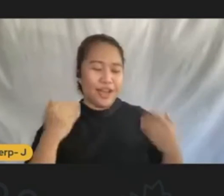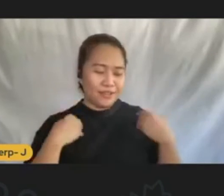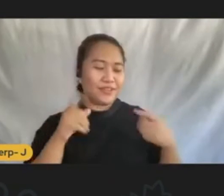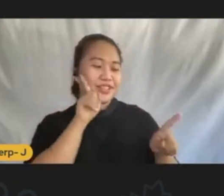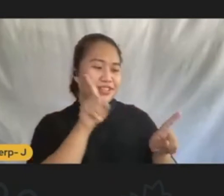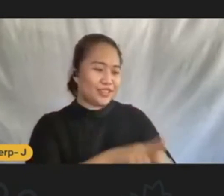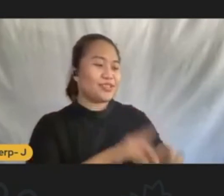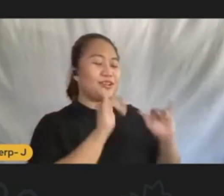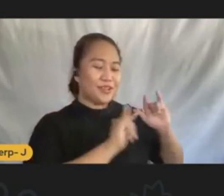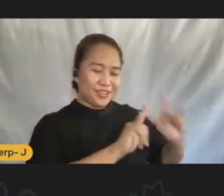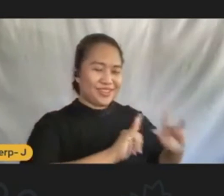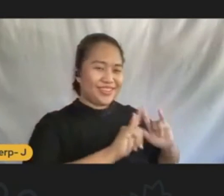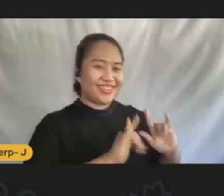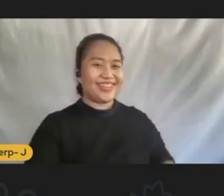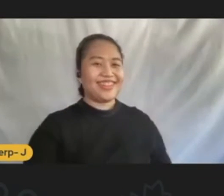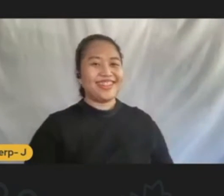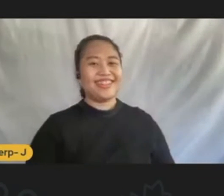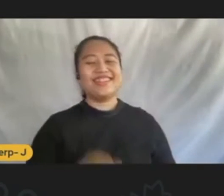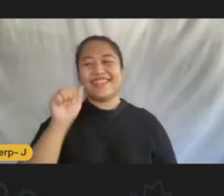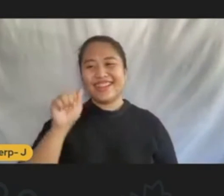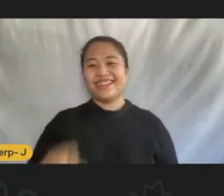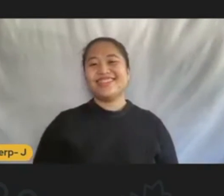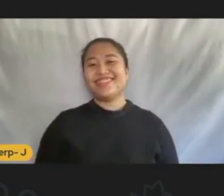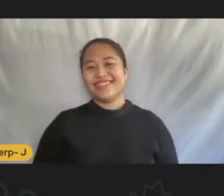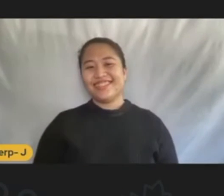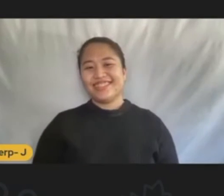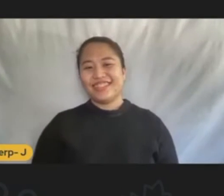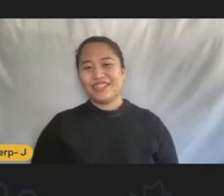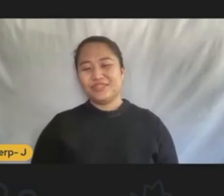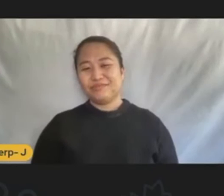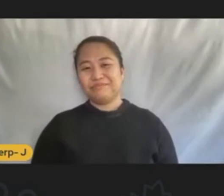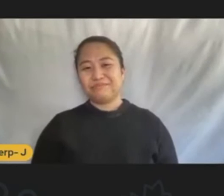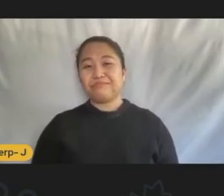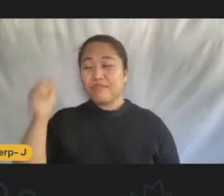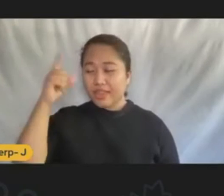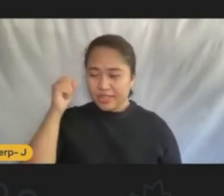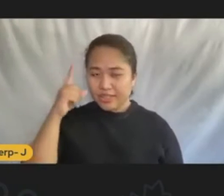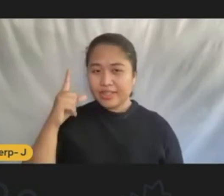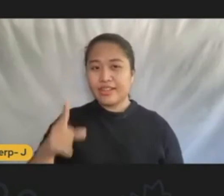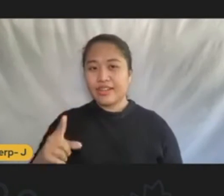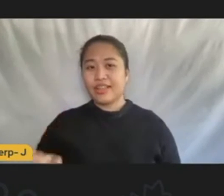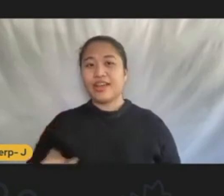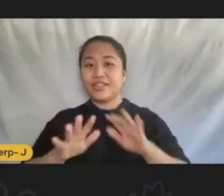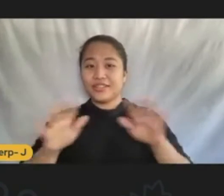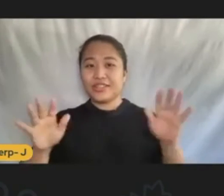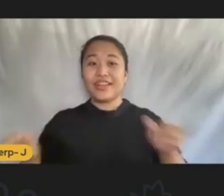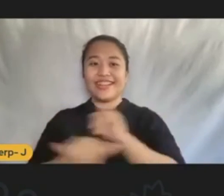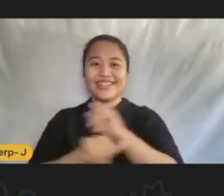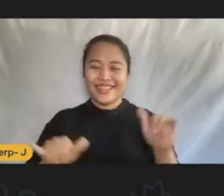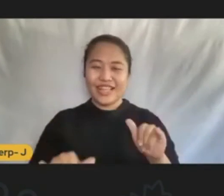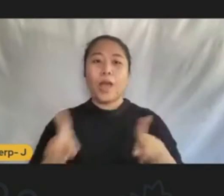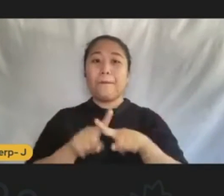Mm-hmm. Yeah. So I we know that our children are like everyone else. But they are